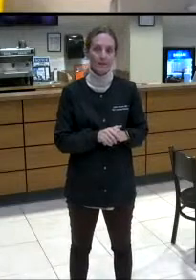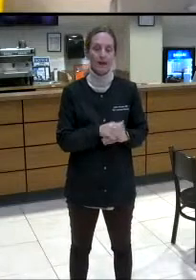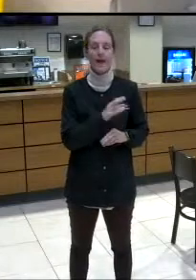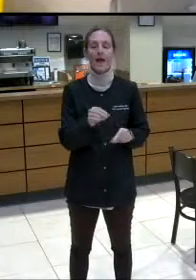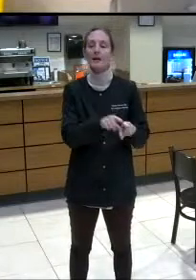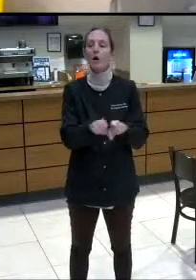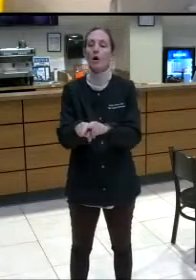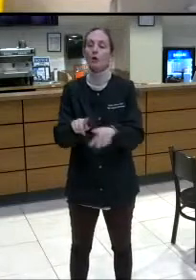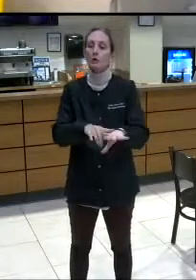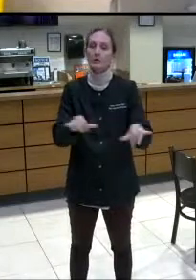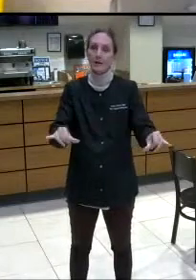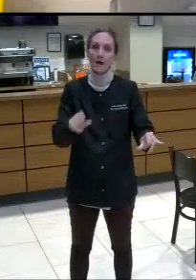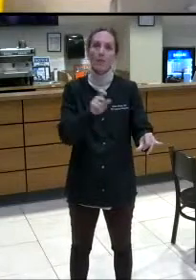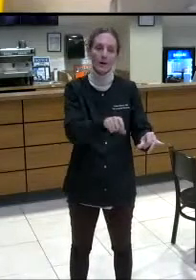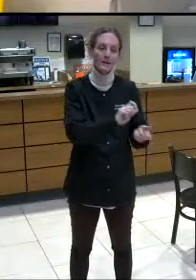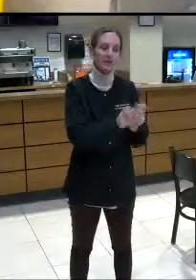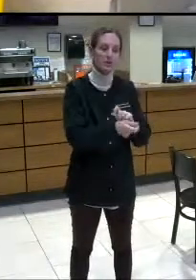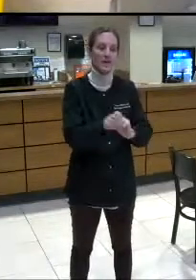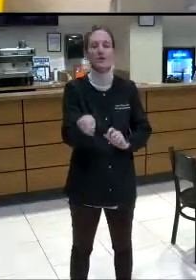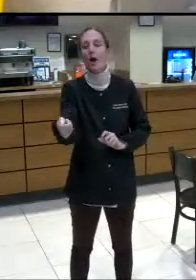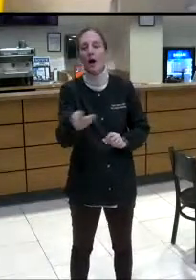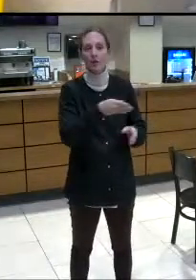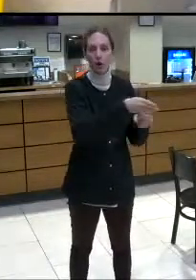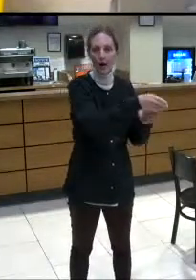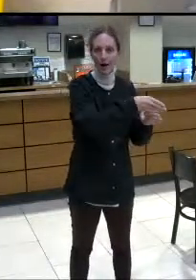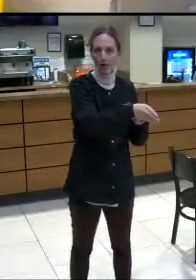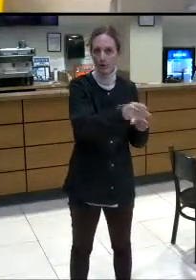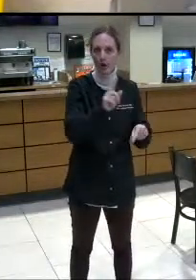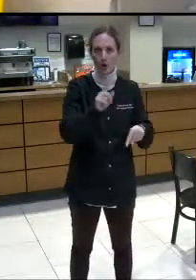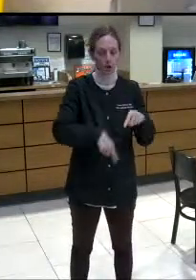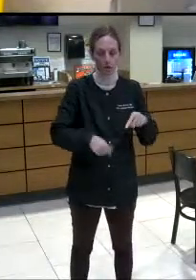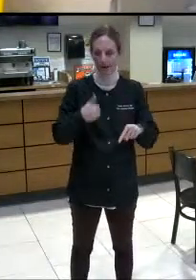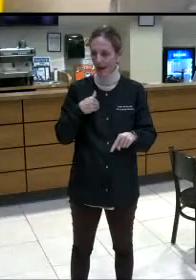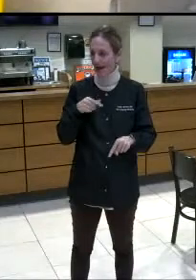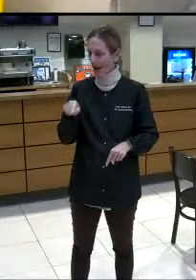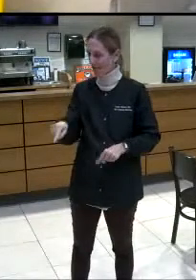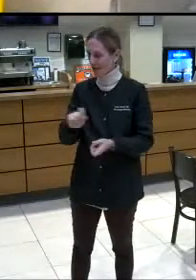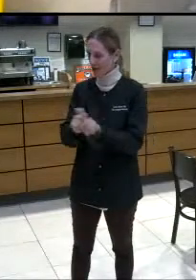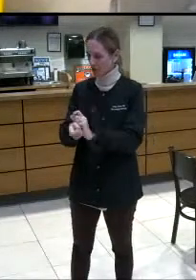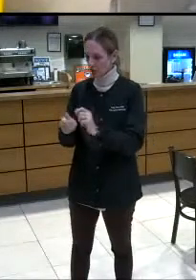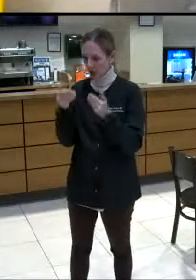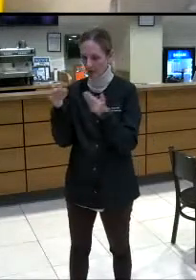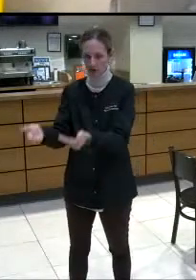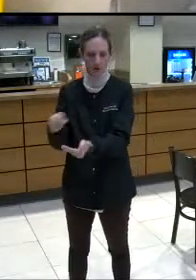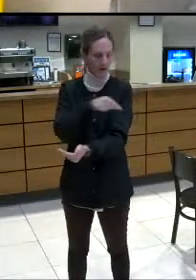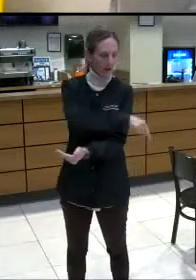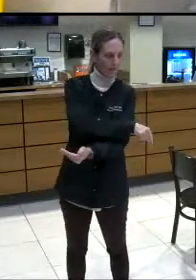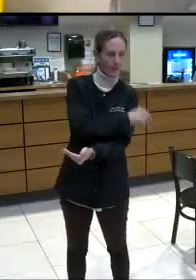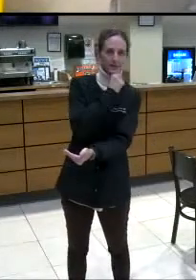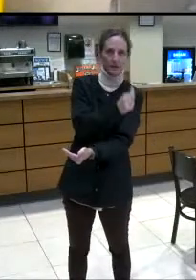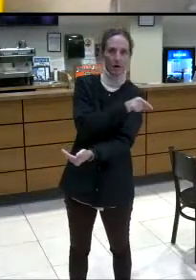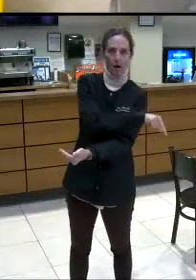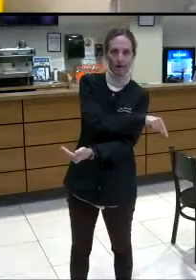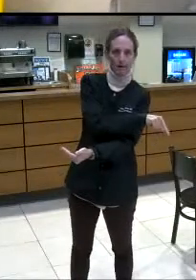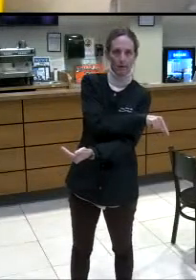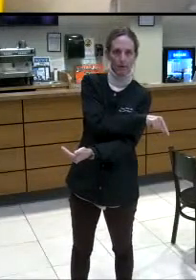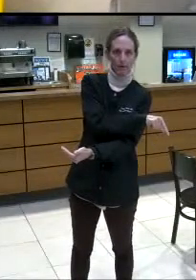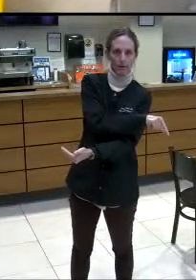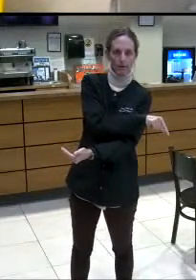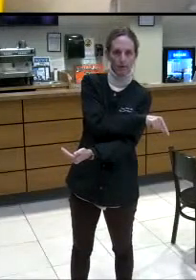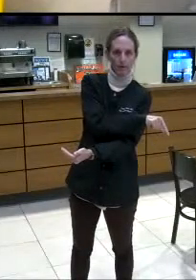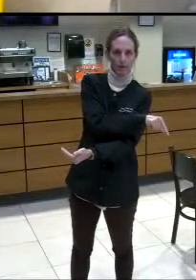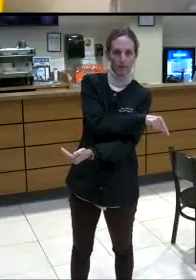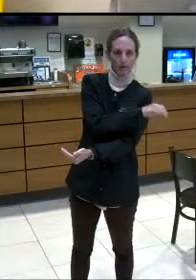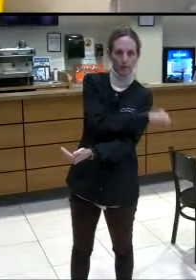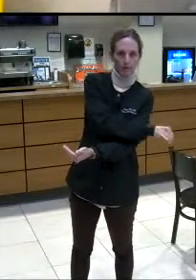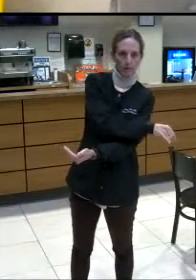to shift in other areas, because you can't have one part of the ship moving and the other part staying still. It's an in tandem process. If